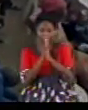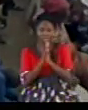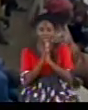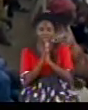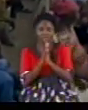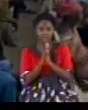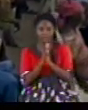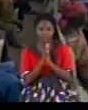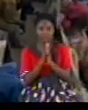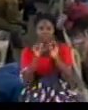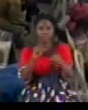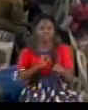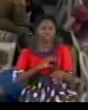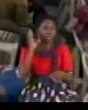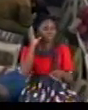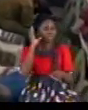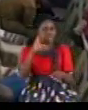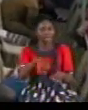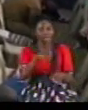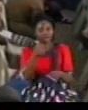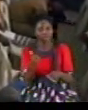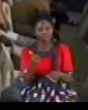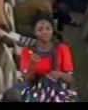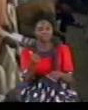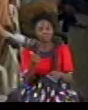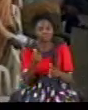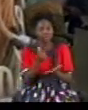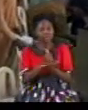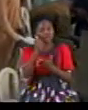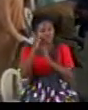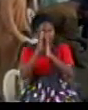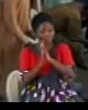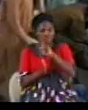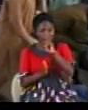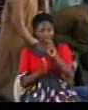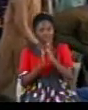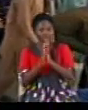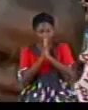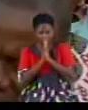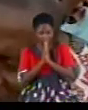Can I hear another amen?